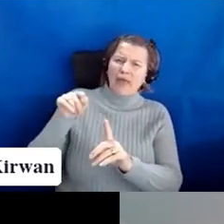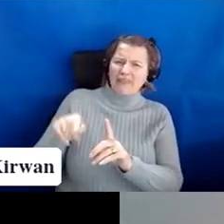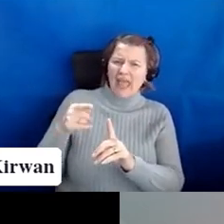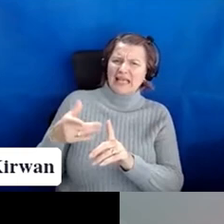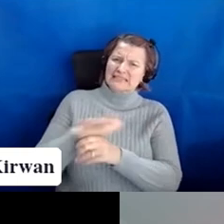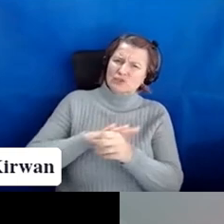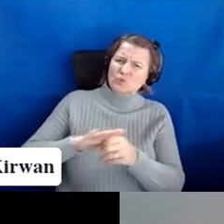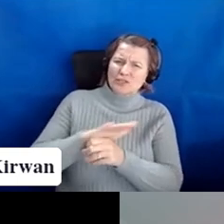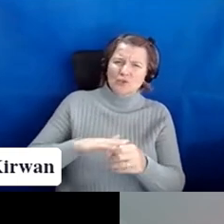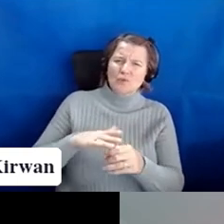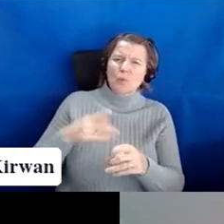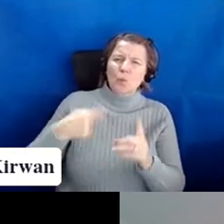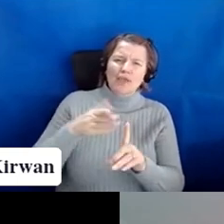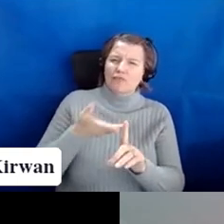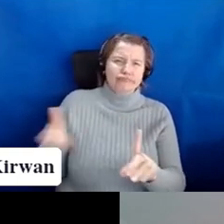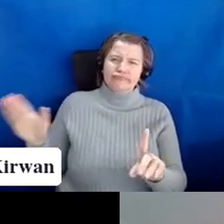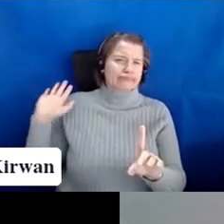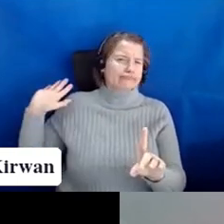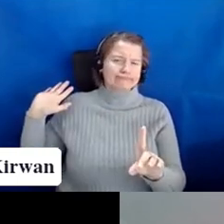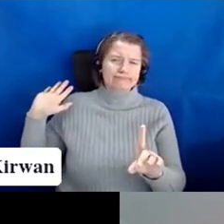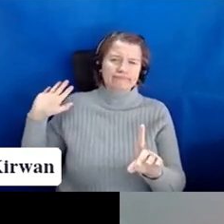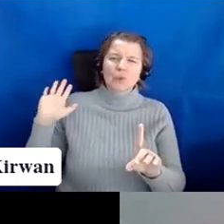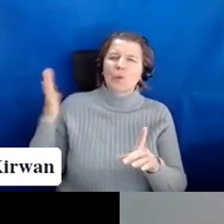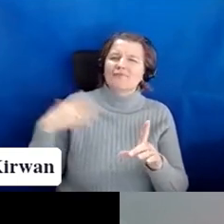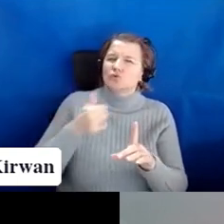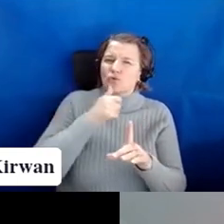that and have not used that as a model